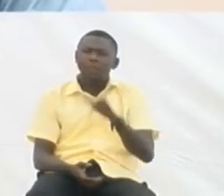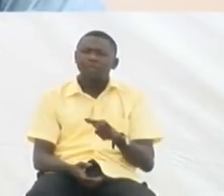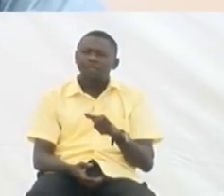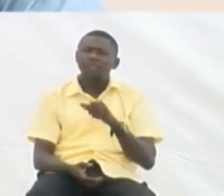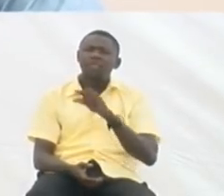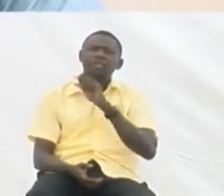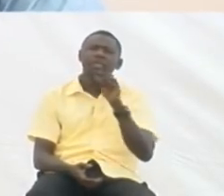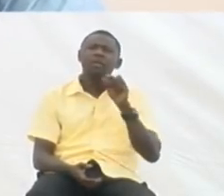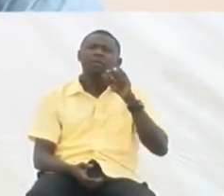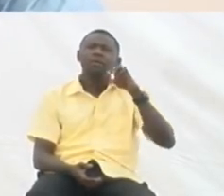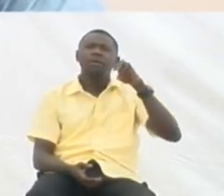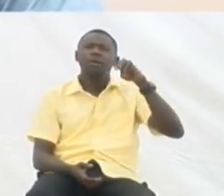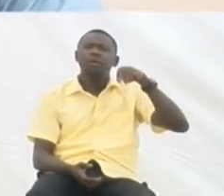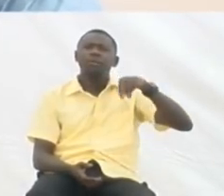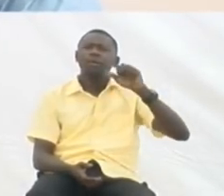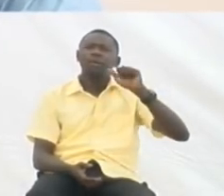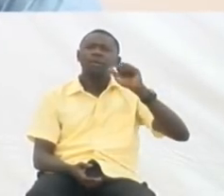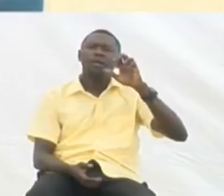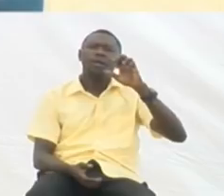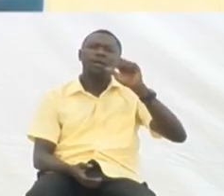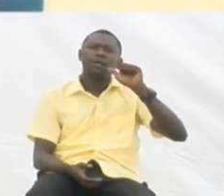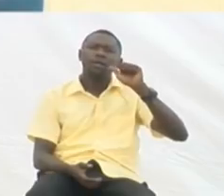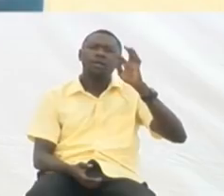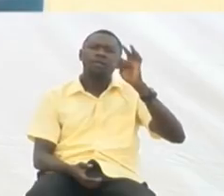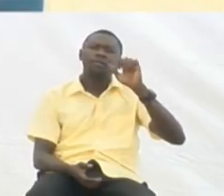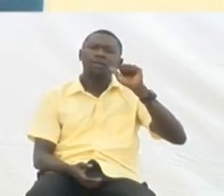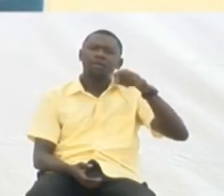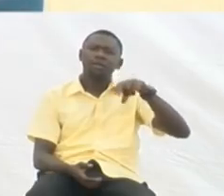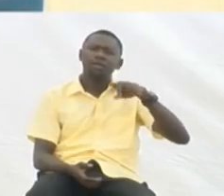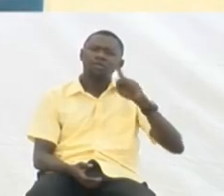late. Abandon. He is late.